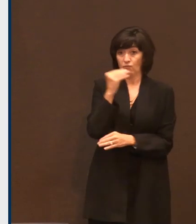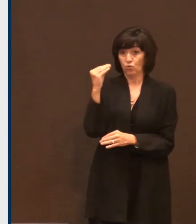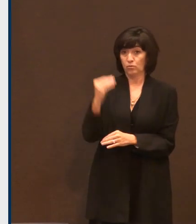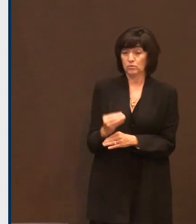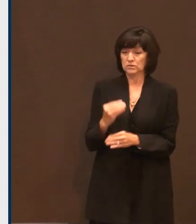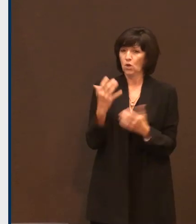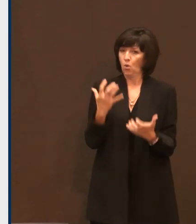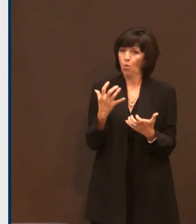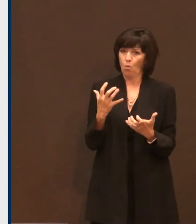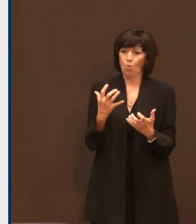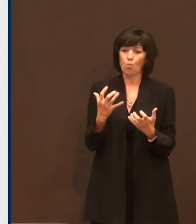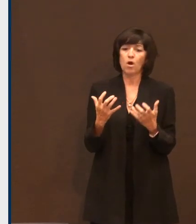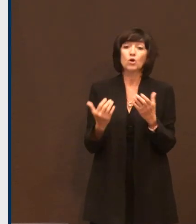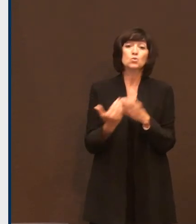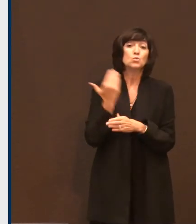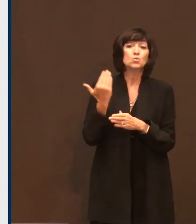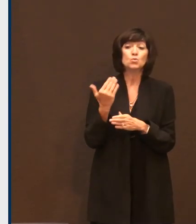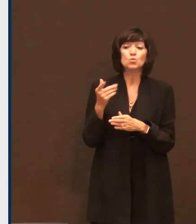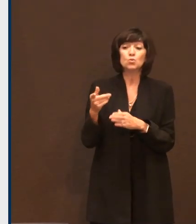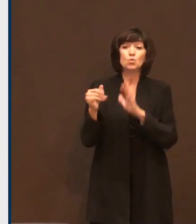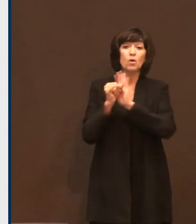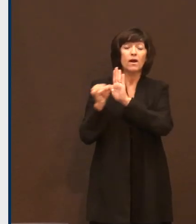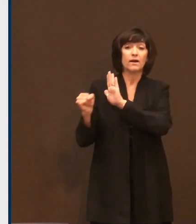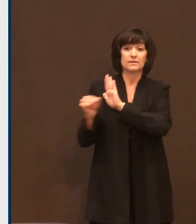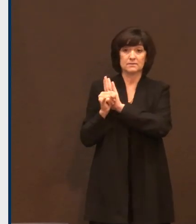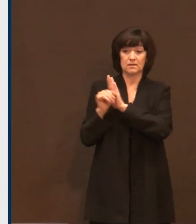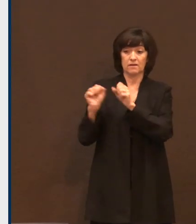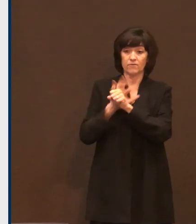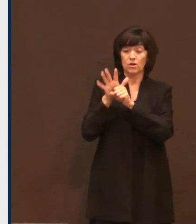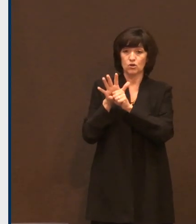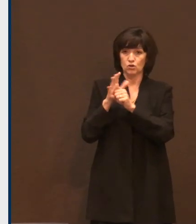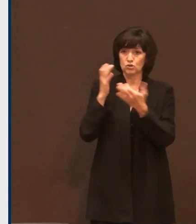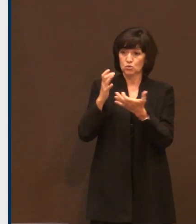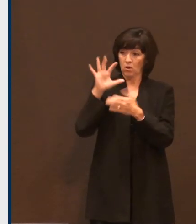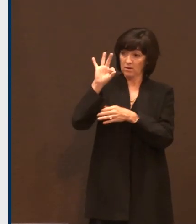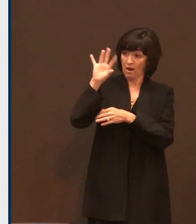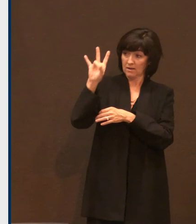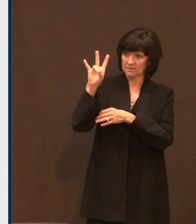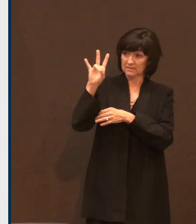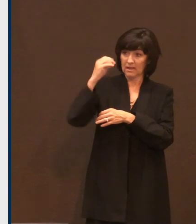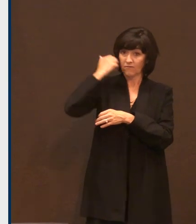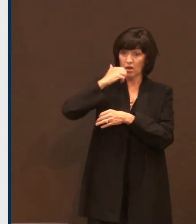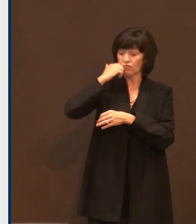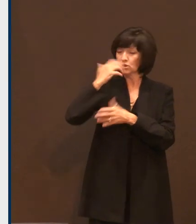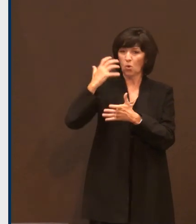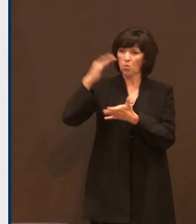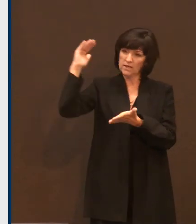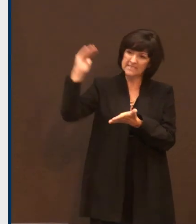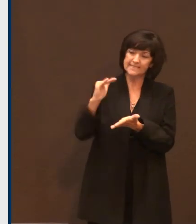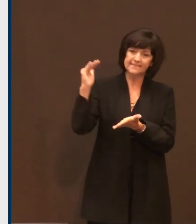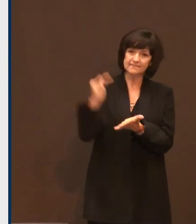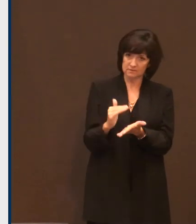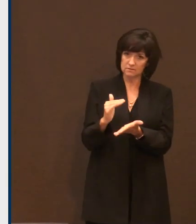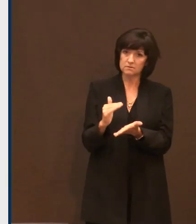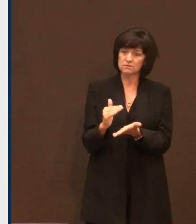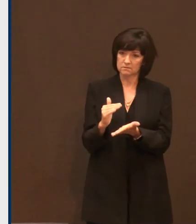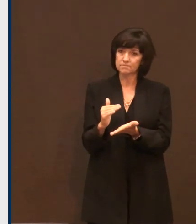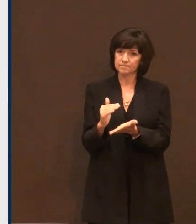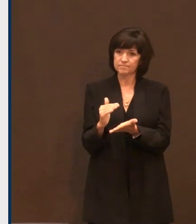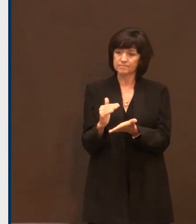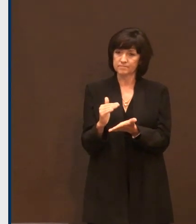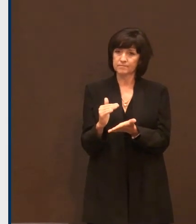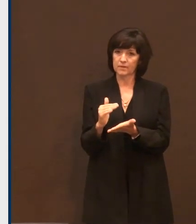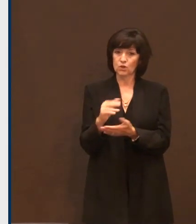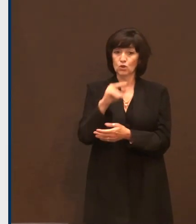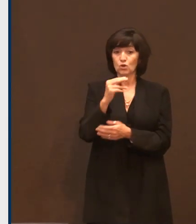those new positive cases per day below 97, below the mid-50s in